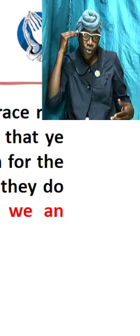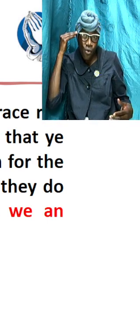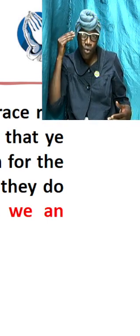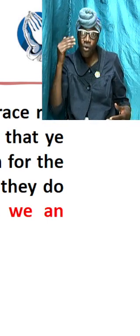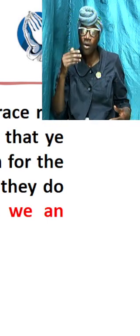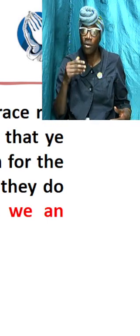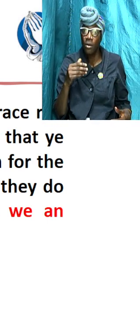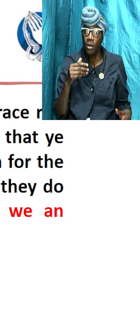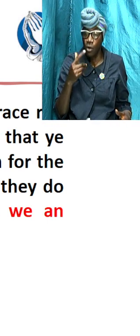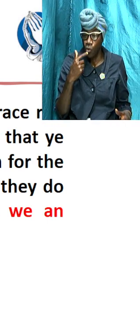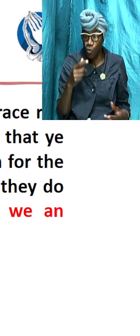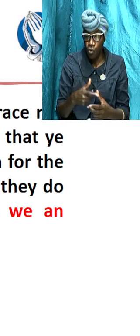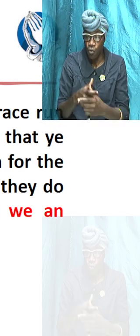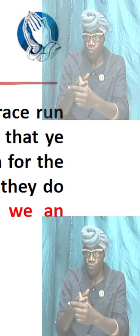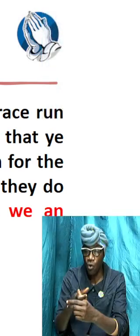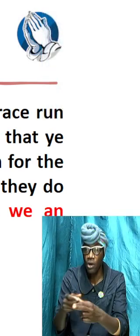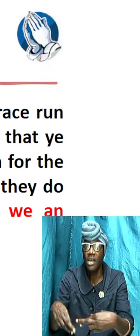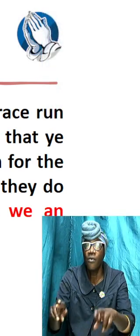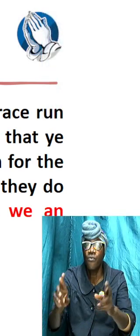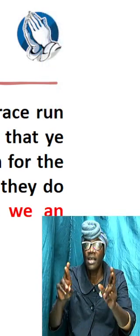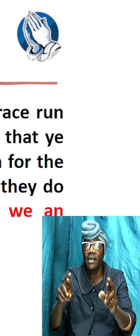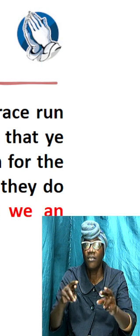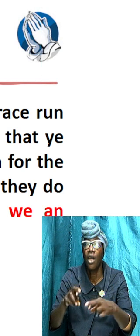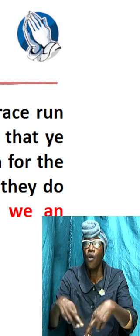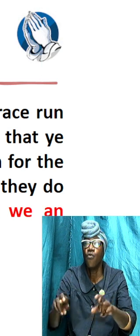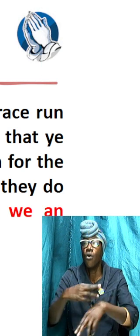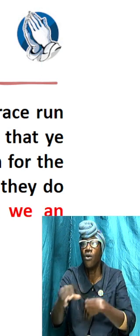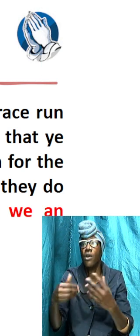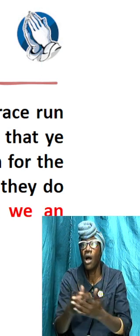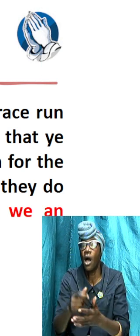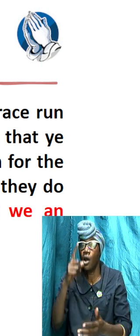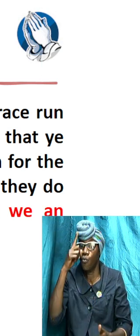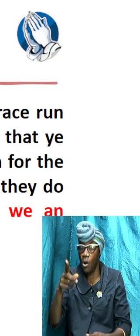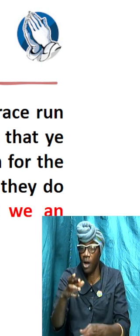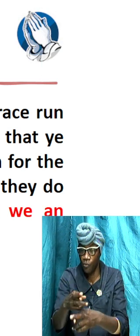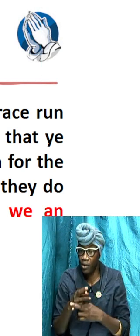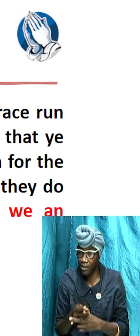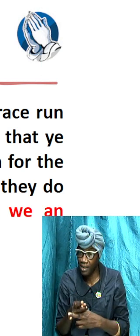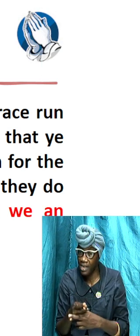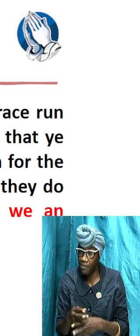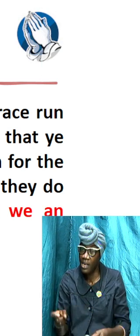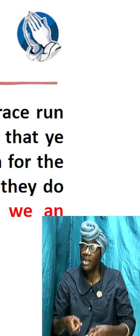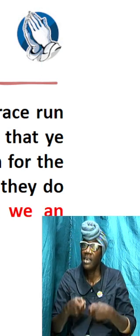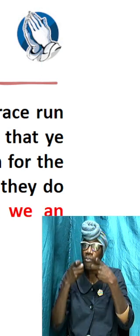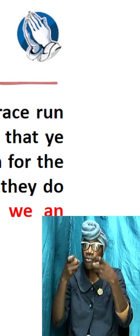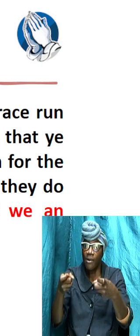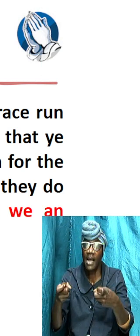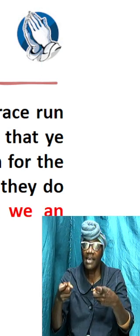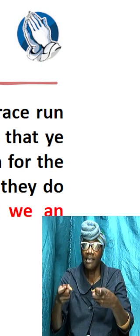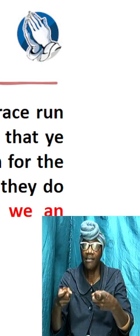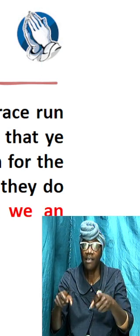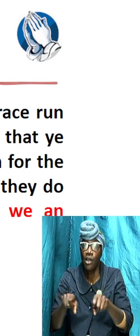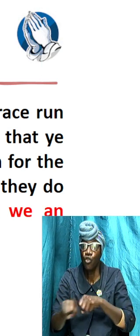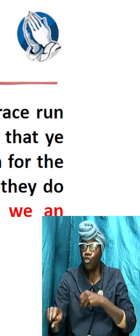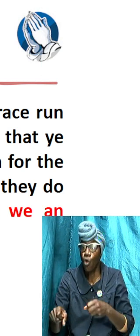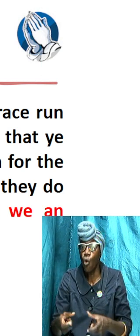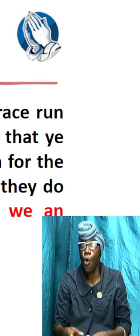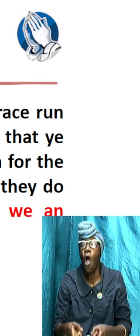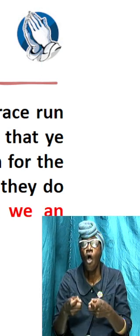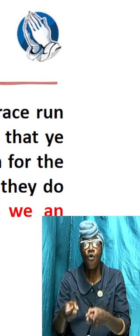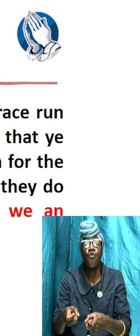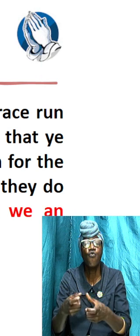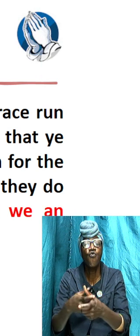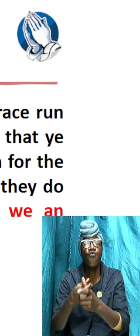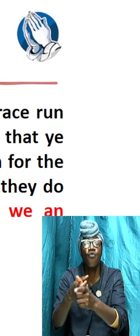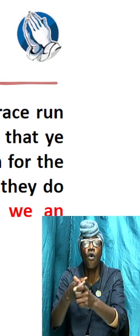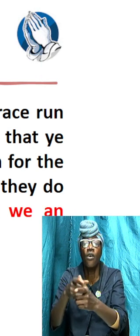amen, run all, praise God, that but one receive the prize. I would say that earlier, praise God. So run that